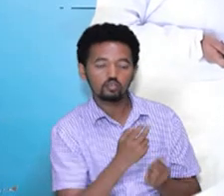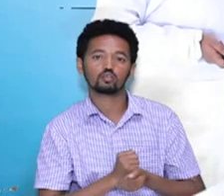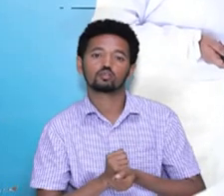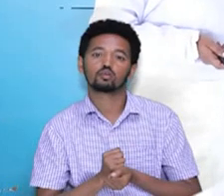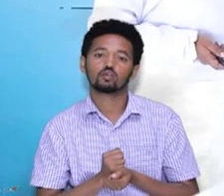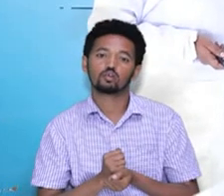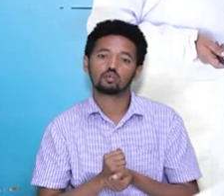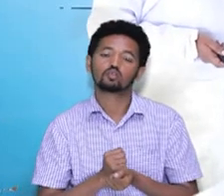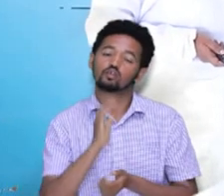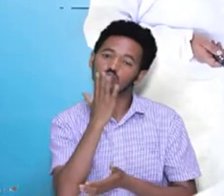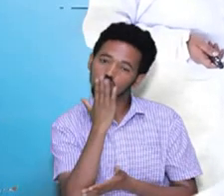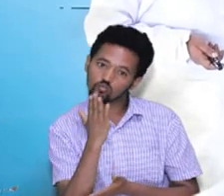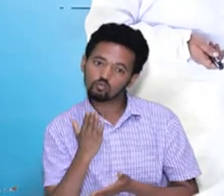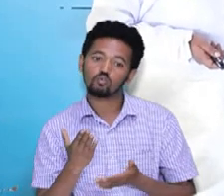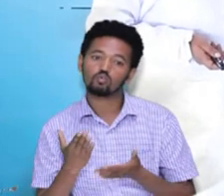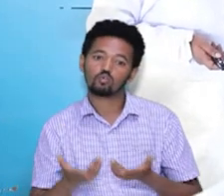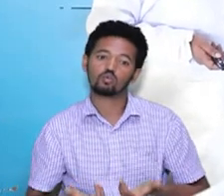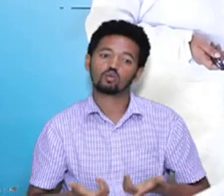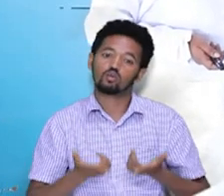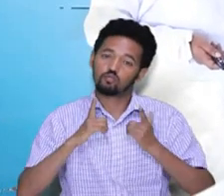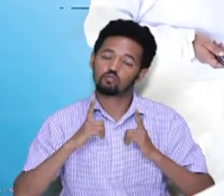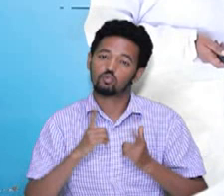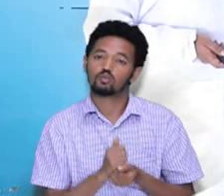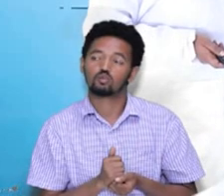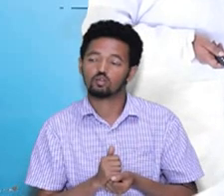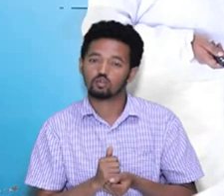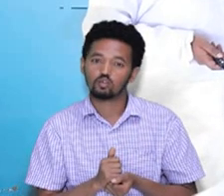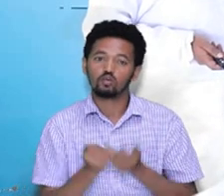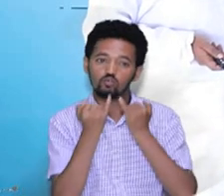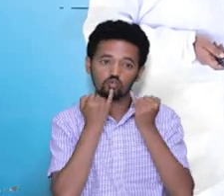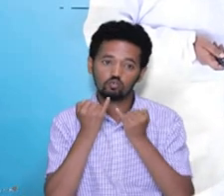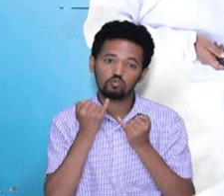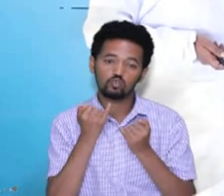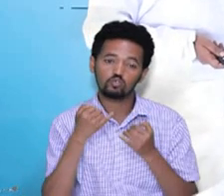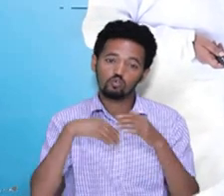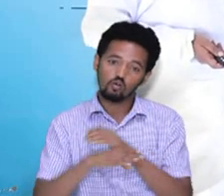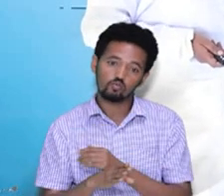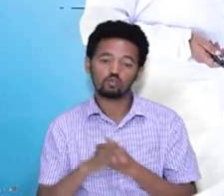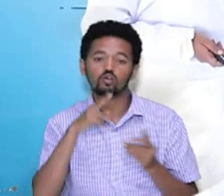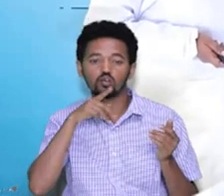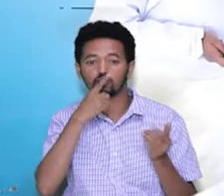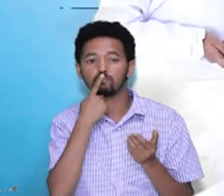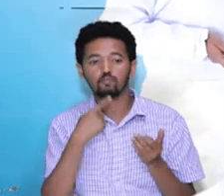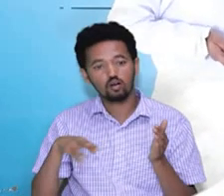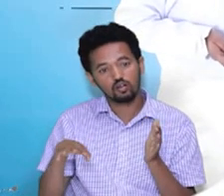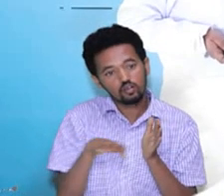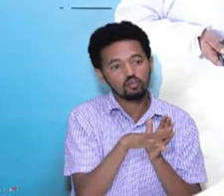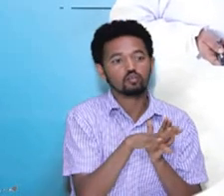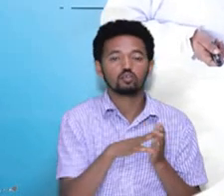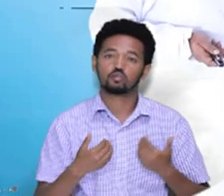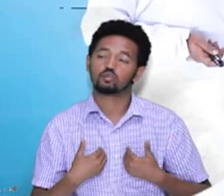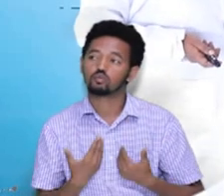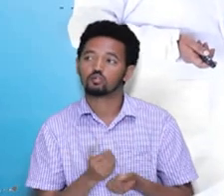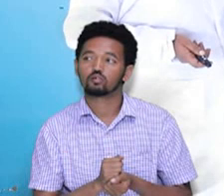Gulf of Aden, formation of Rift Valley, and formation of Red Sea, and the formation of Gulf of